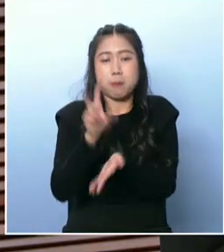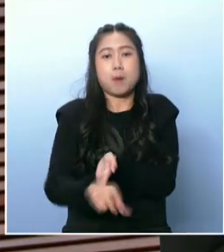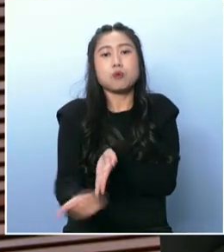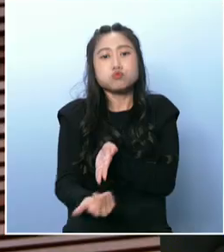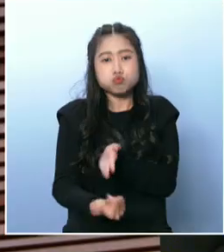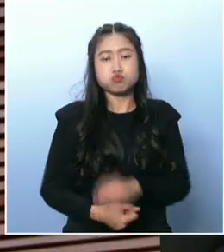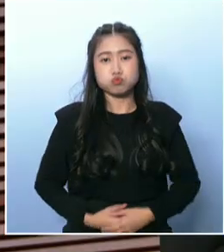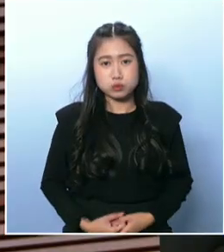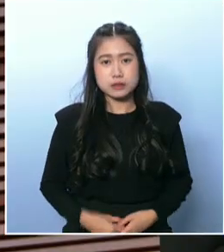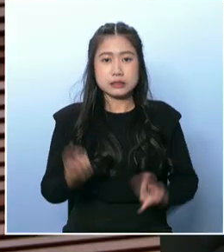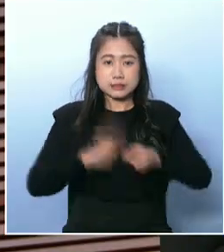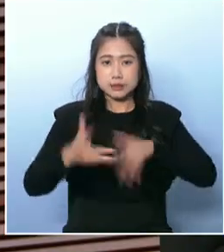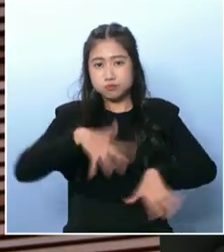CCTV.